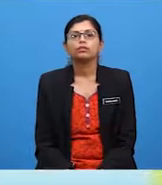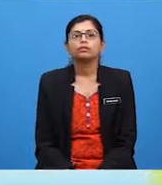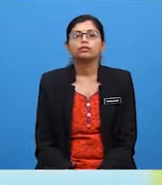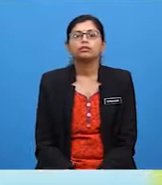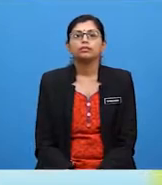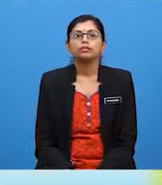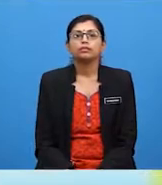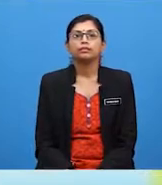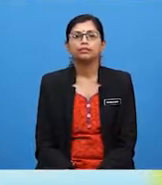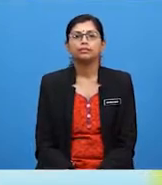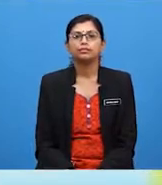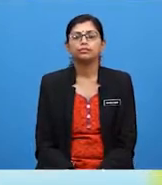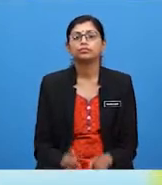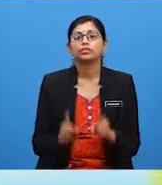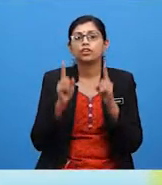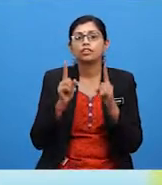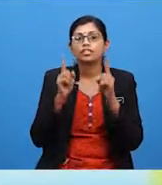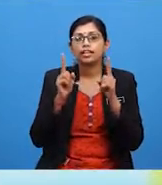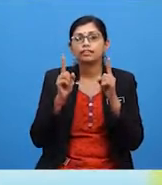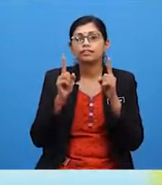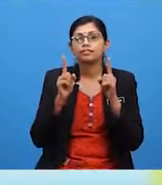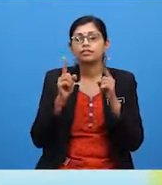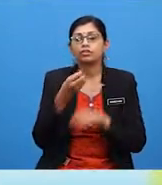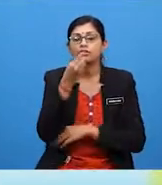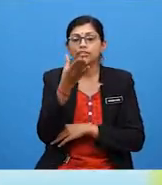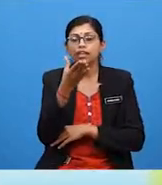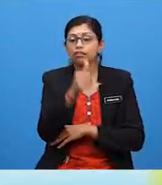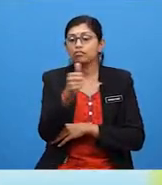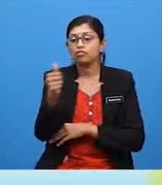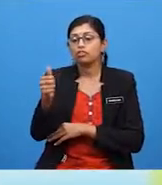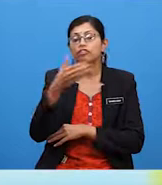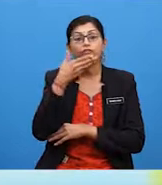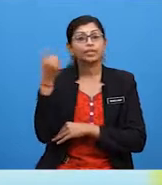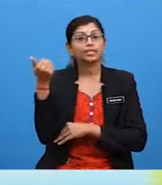These can help to express yourself better.